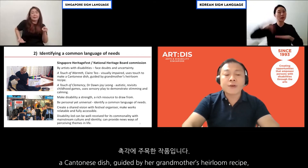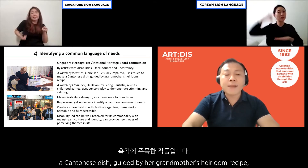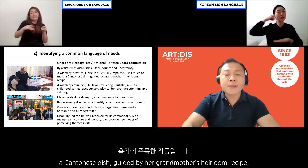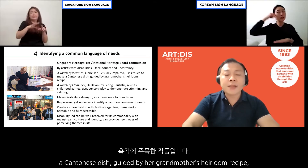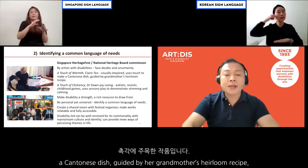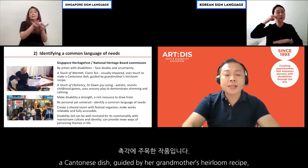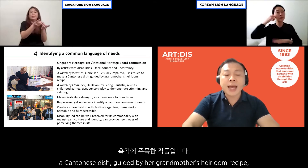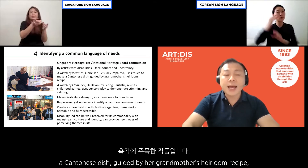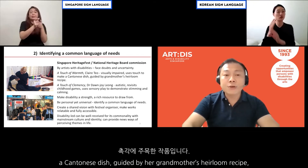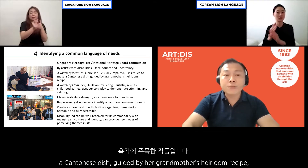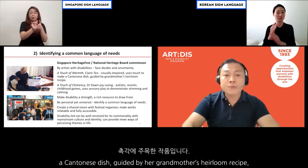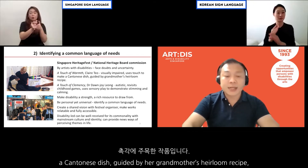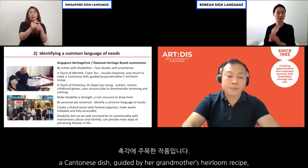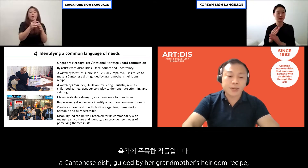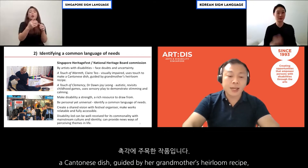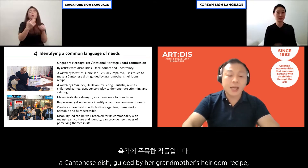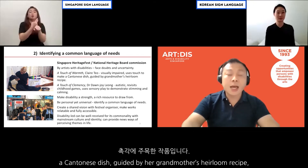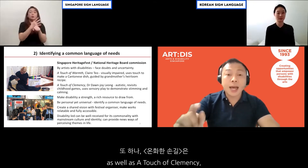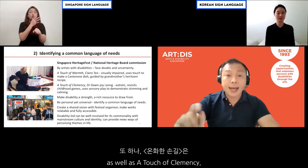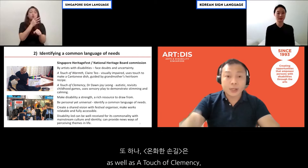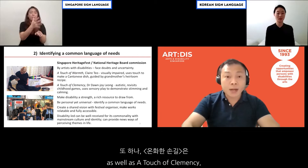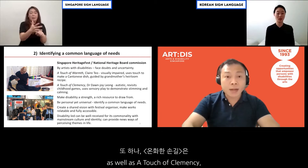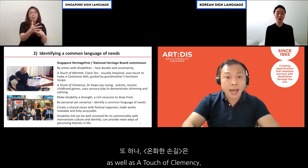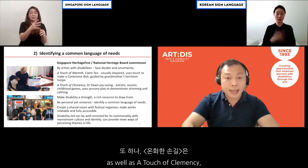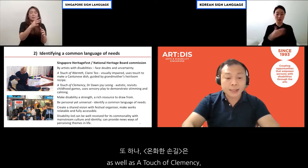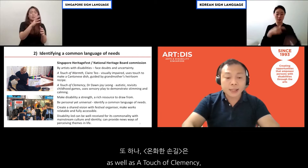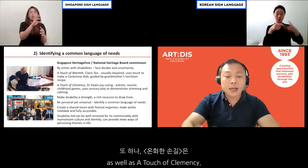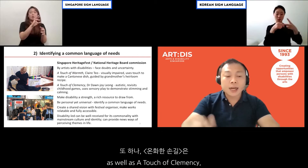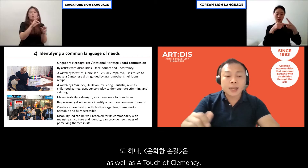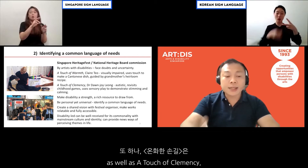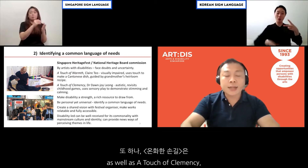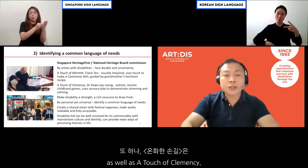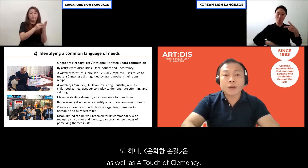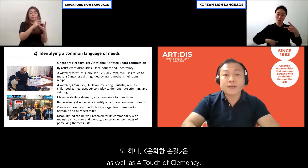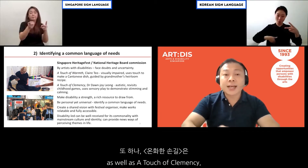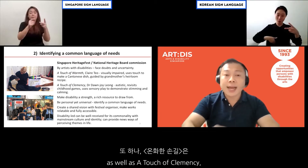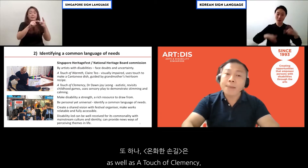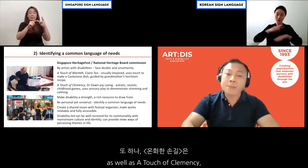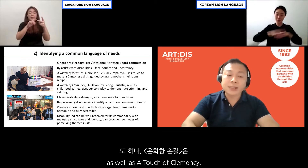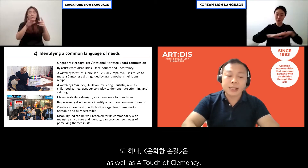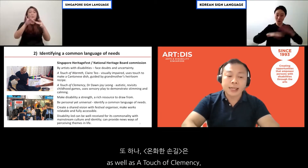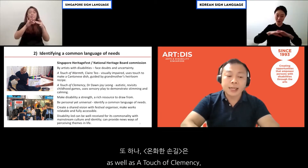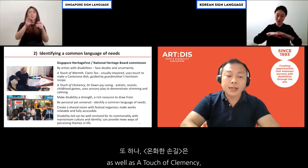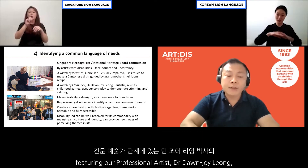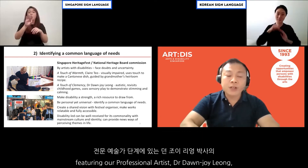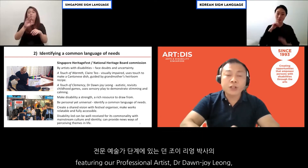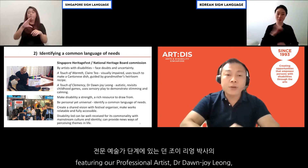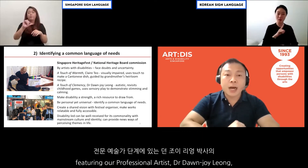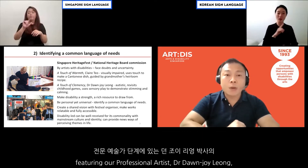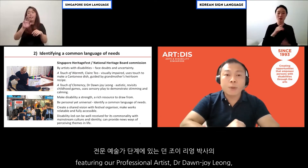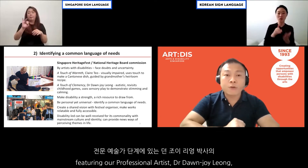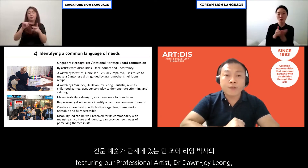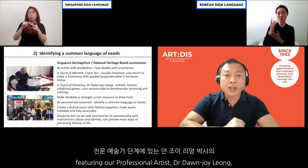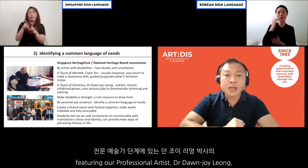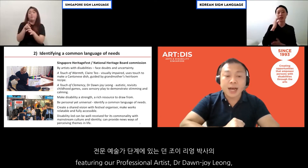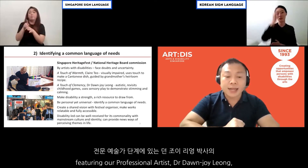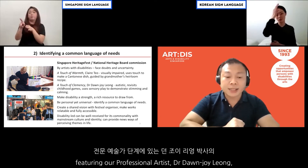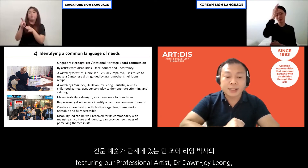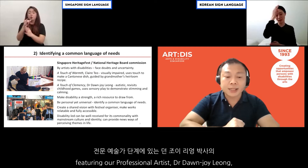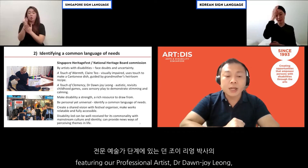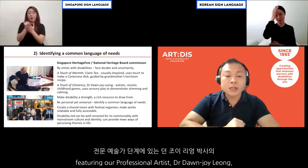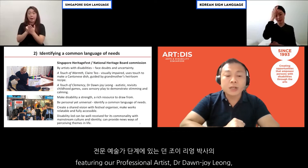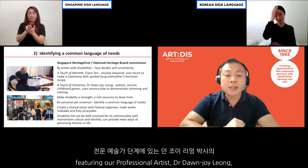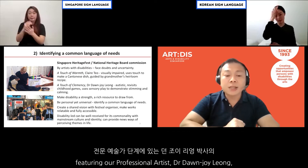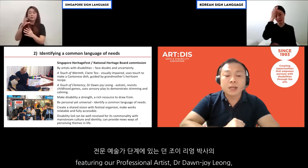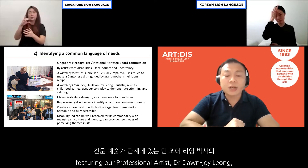by her grandmother's heirloom recipe, as well as A Touch of Clemency, featuring our professional